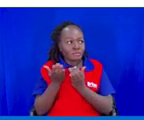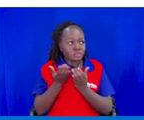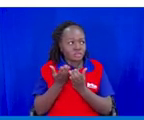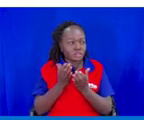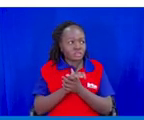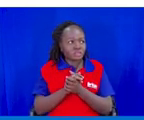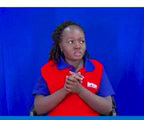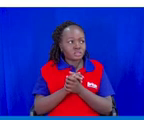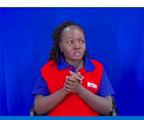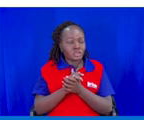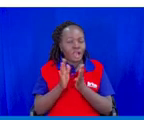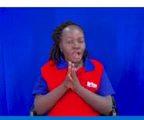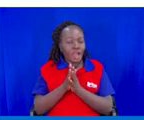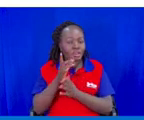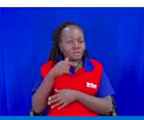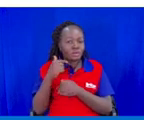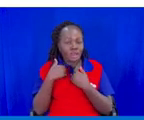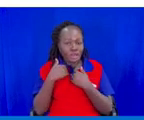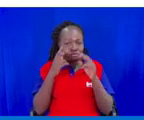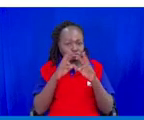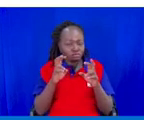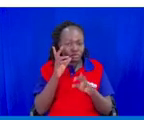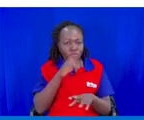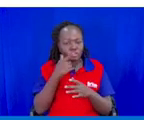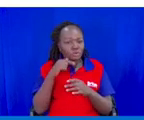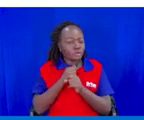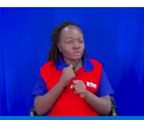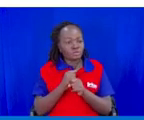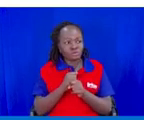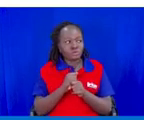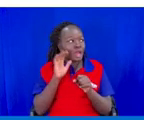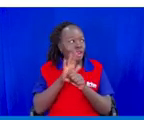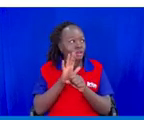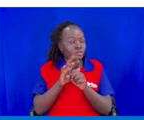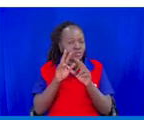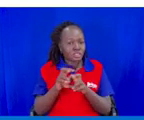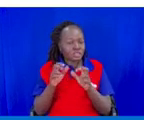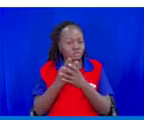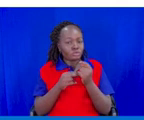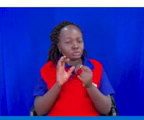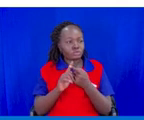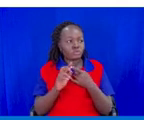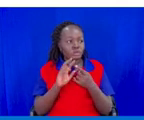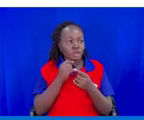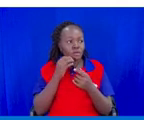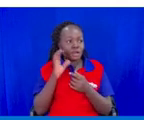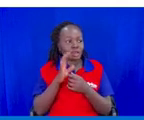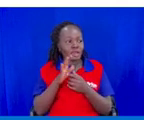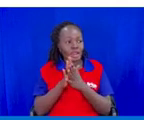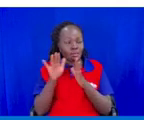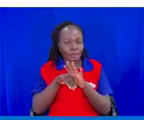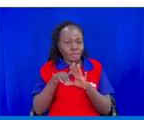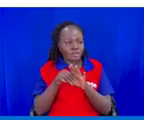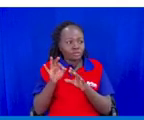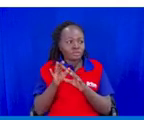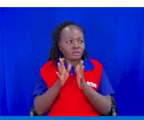And from the point of view of research, we do issue a lot of research both to our customers and to members of the public. And you may have seen